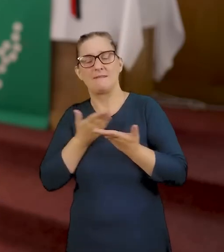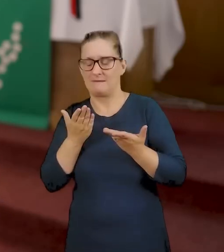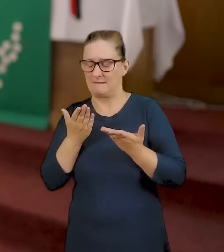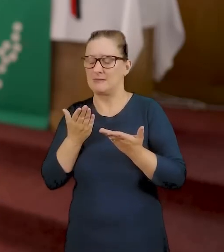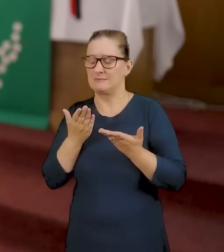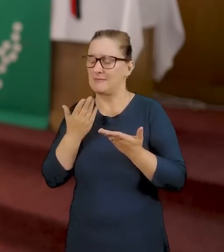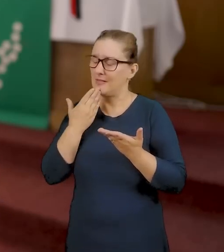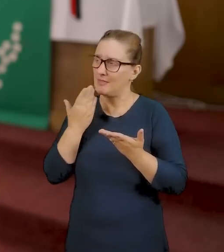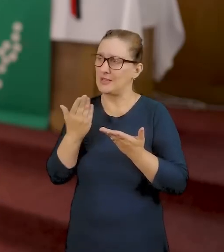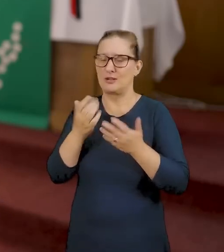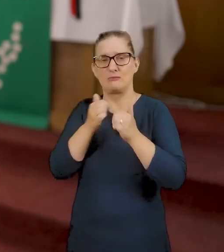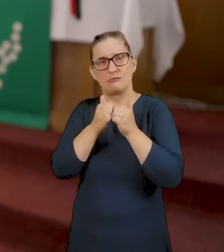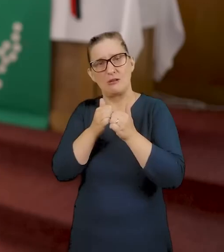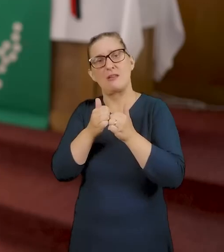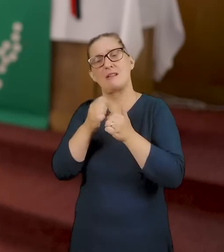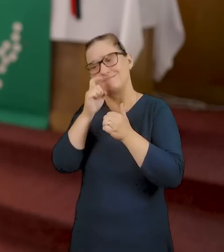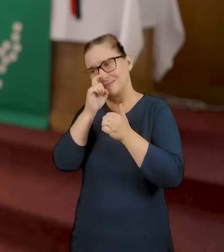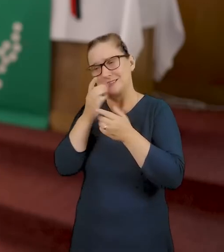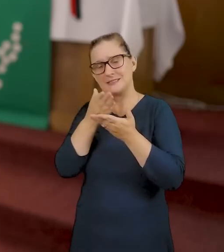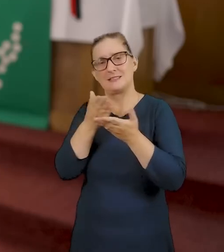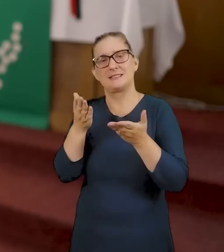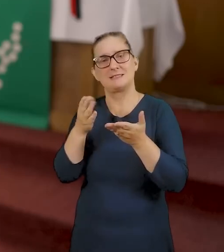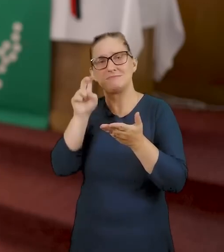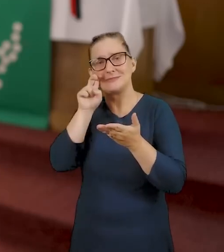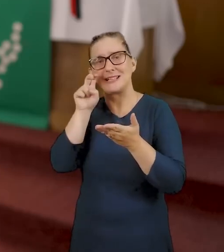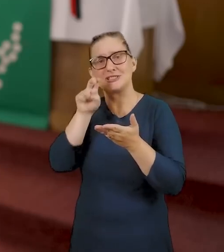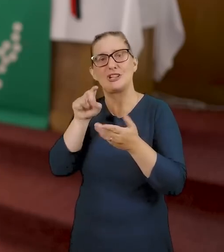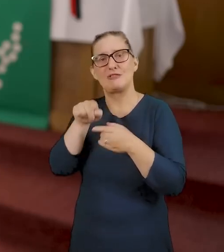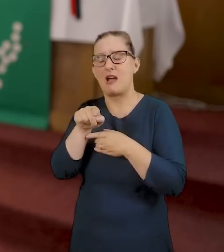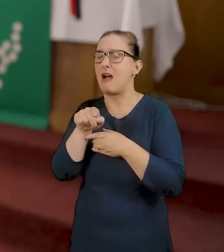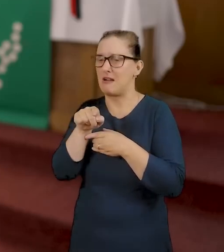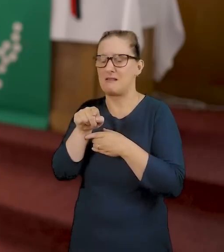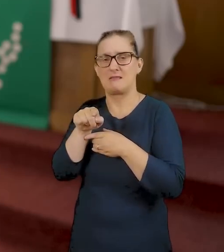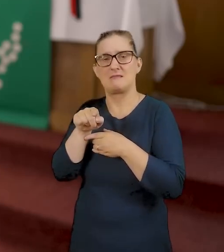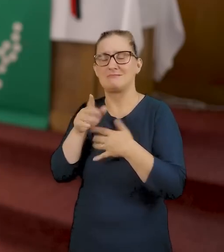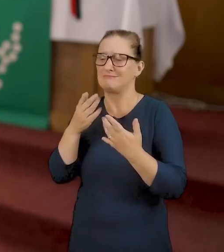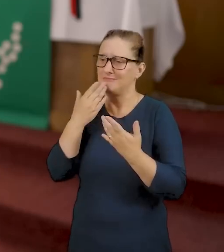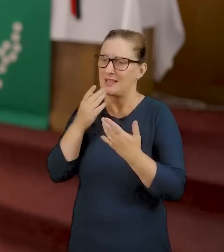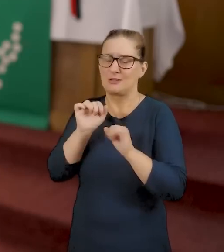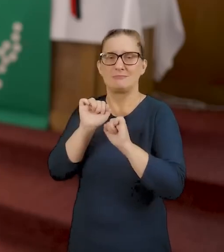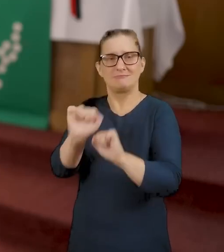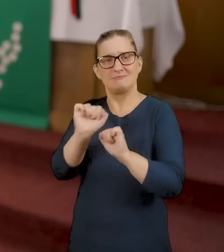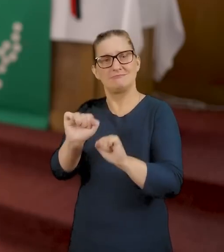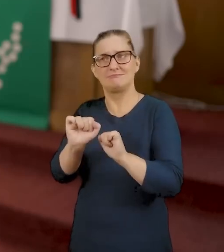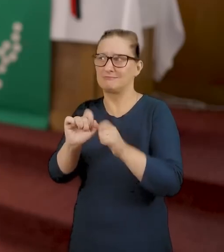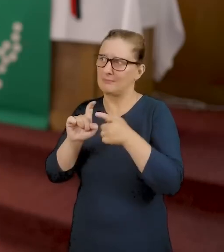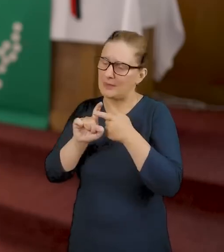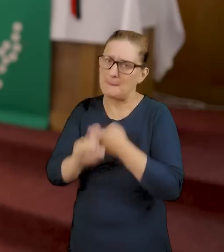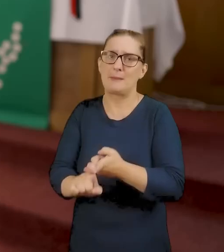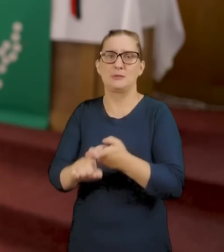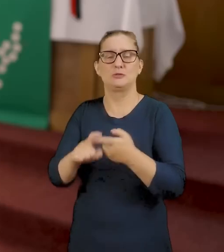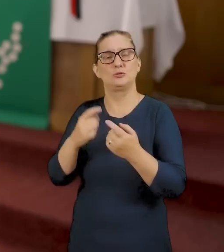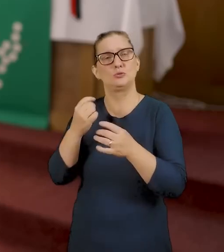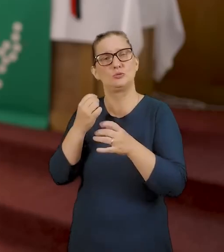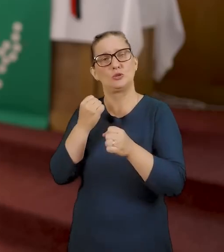Loving God, we thank you for brothers and sisters in Nigeria. We thank you for